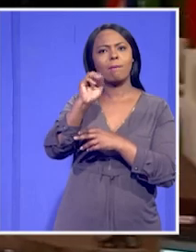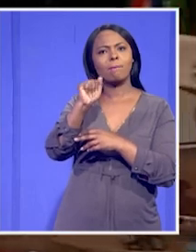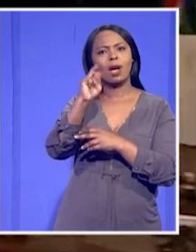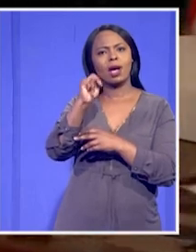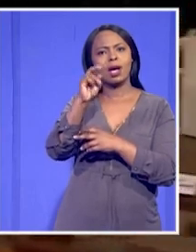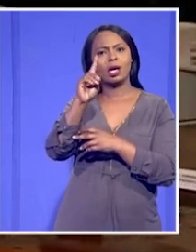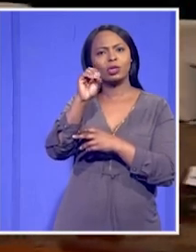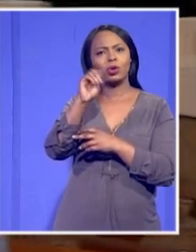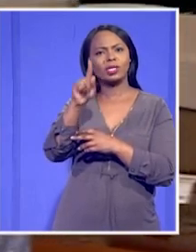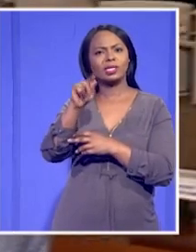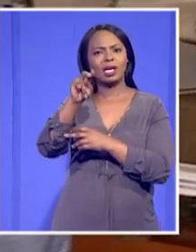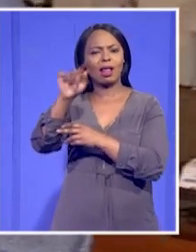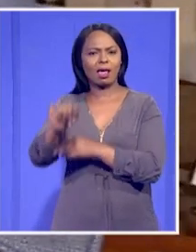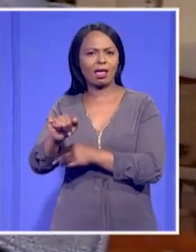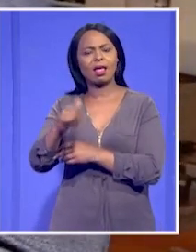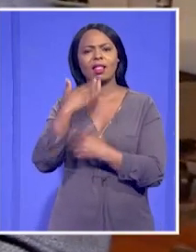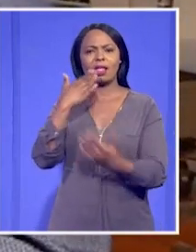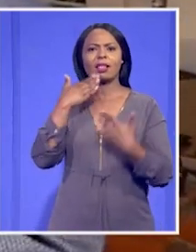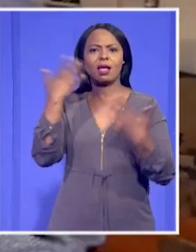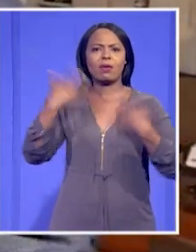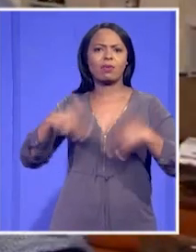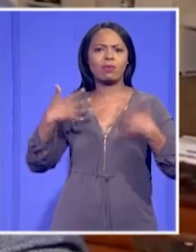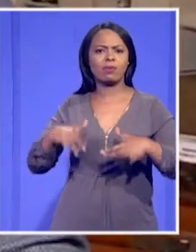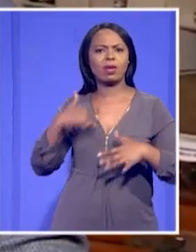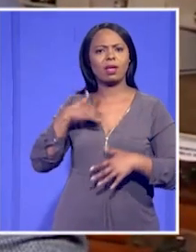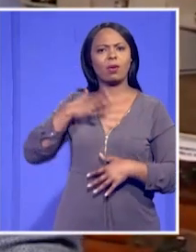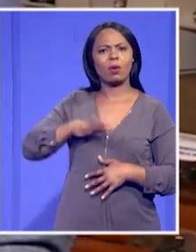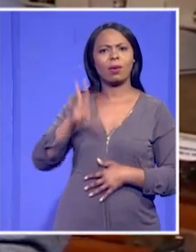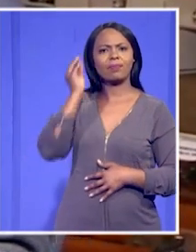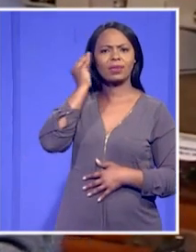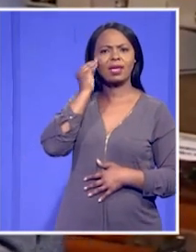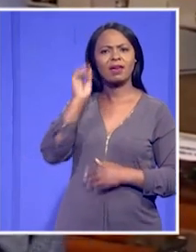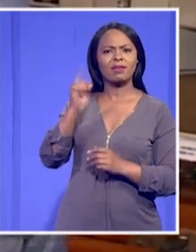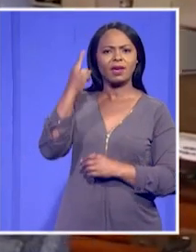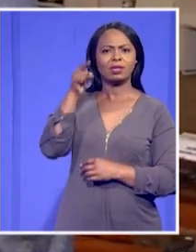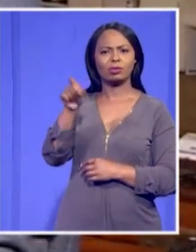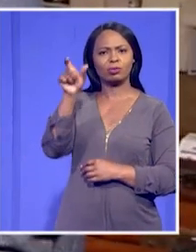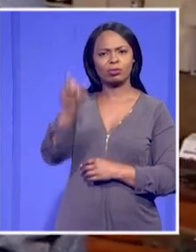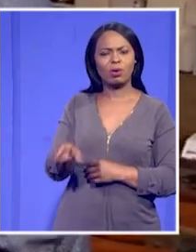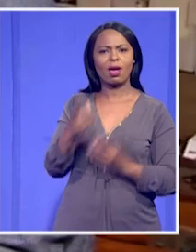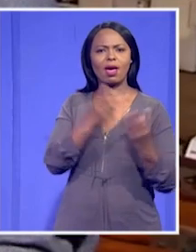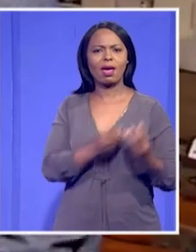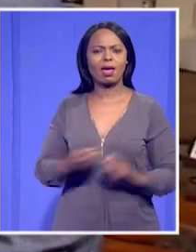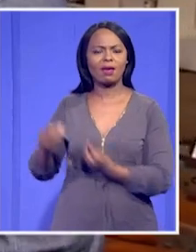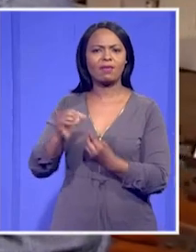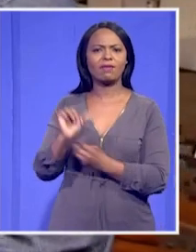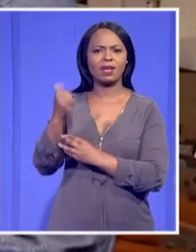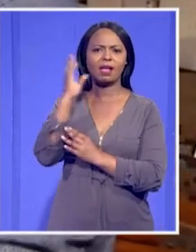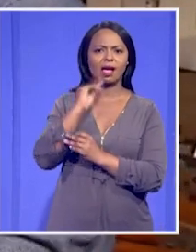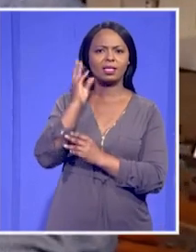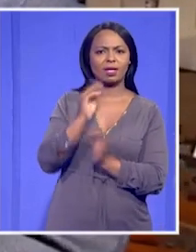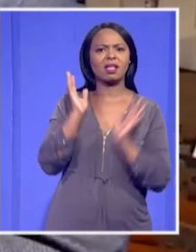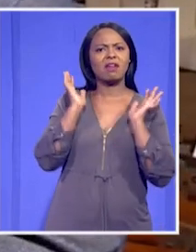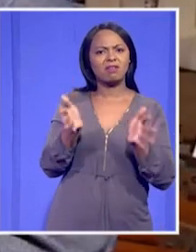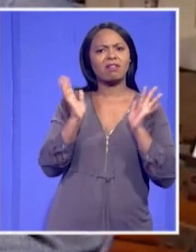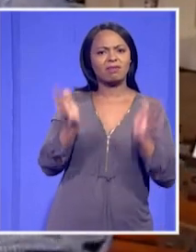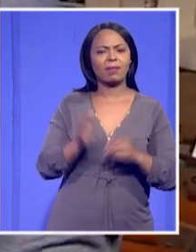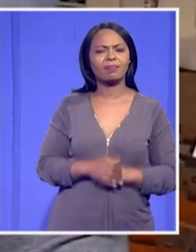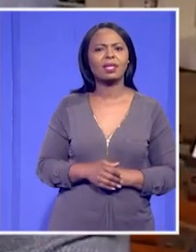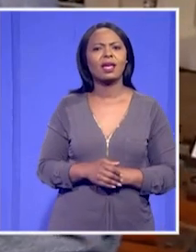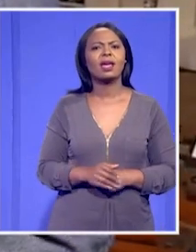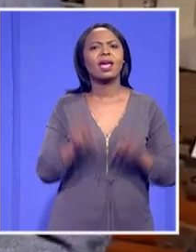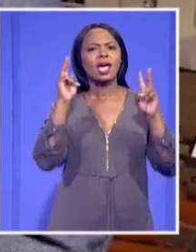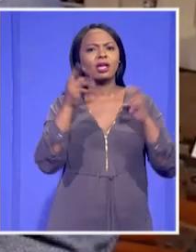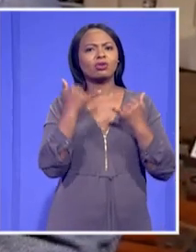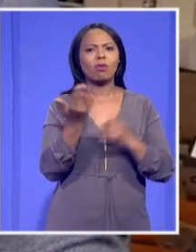thank you so much indeed. And I would imagine that, first of all, Prof, you do have a first-hand experience of, based on